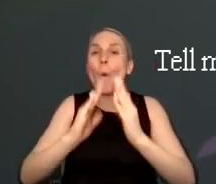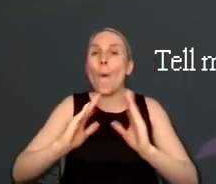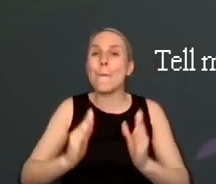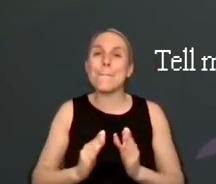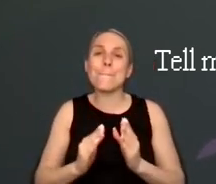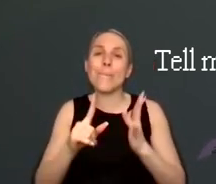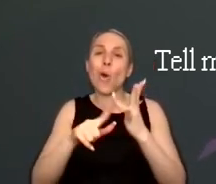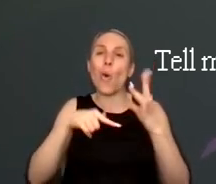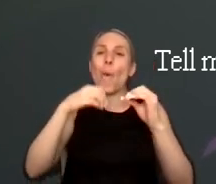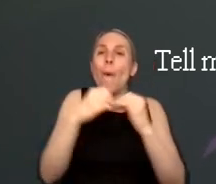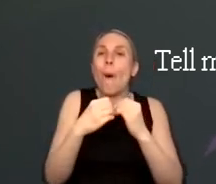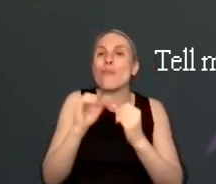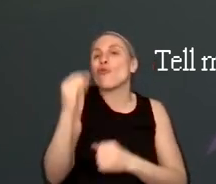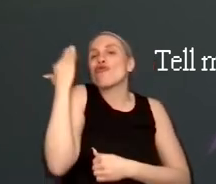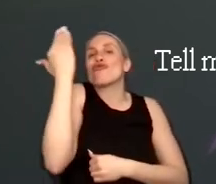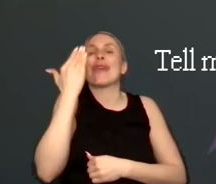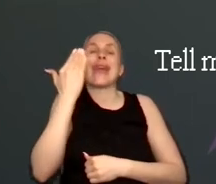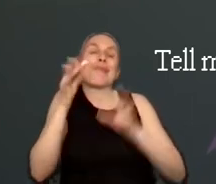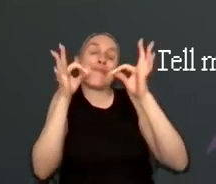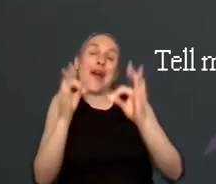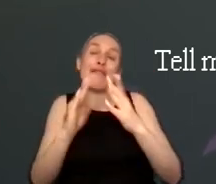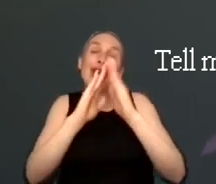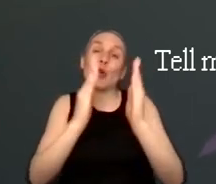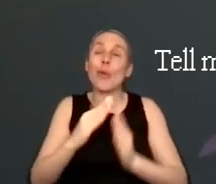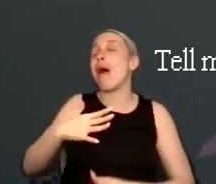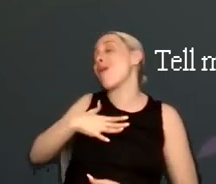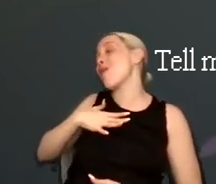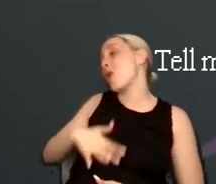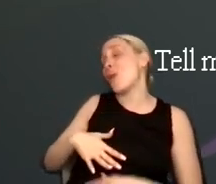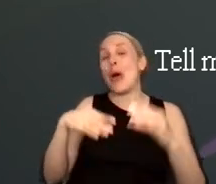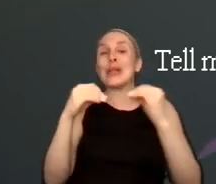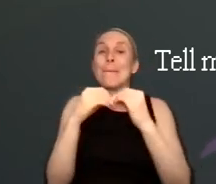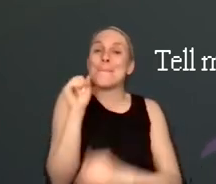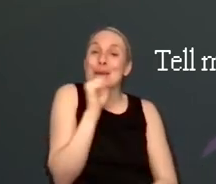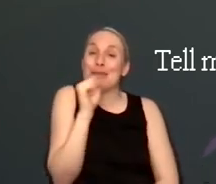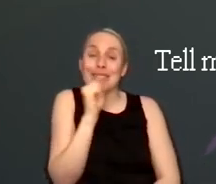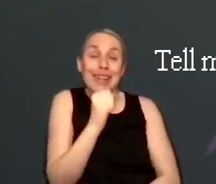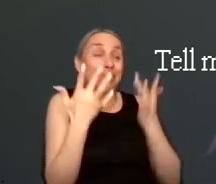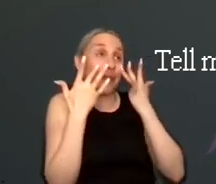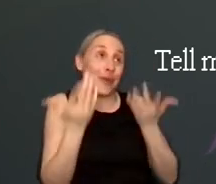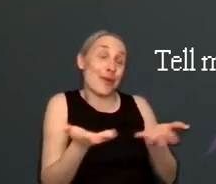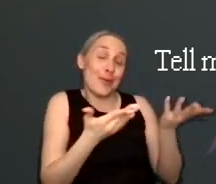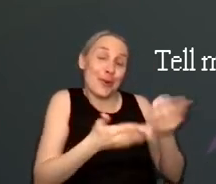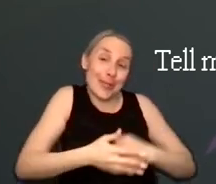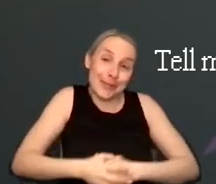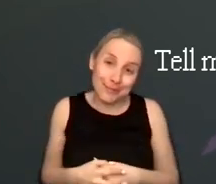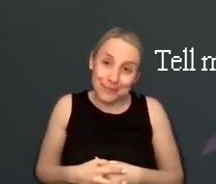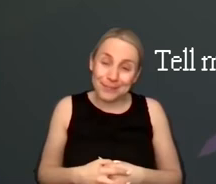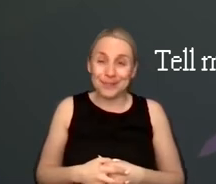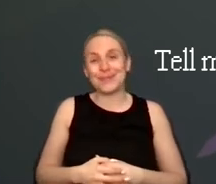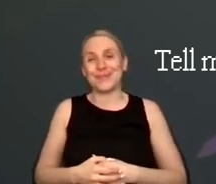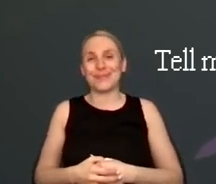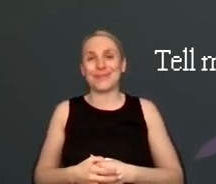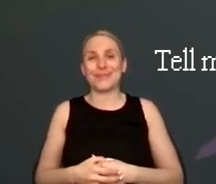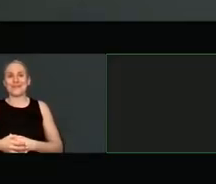orbs. Beyonce. Of course. Should we get into the final question.